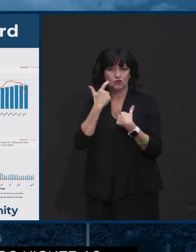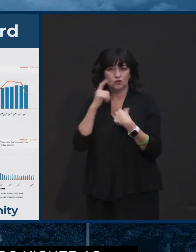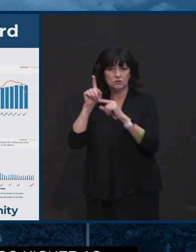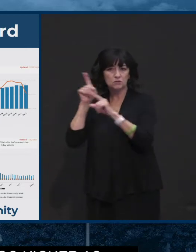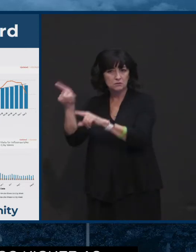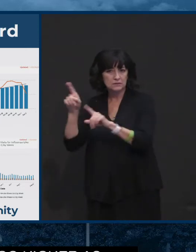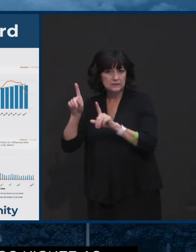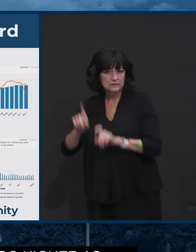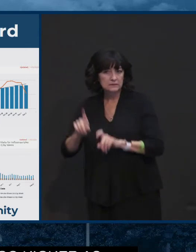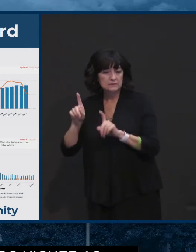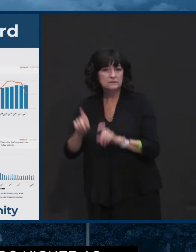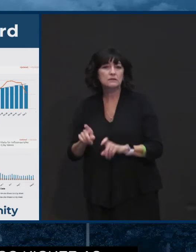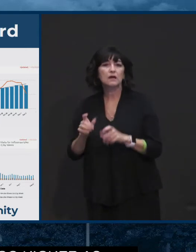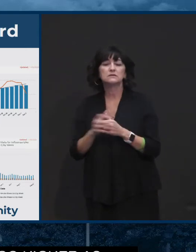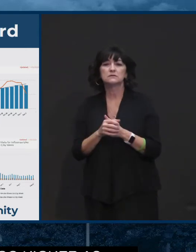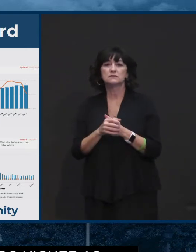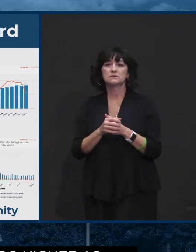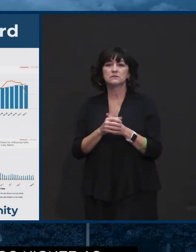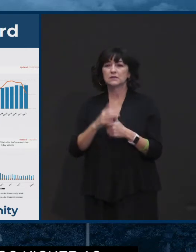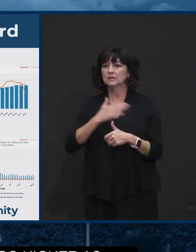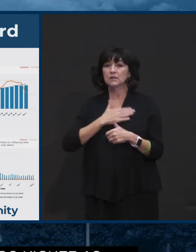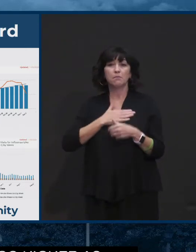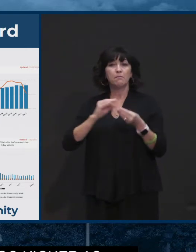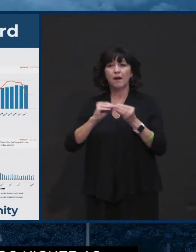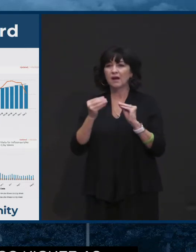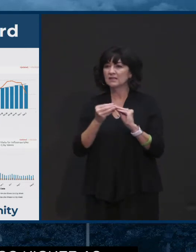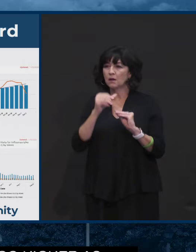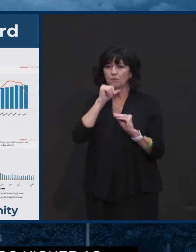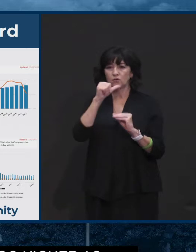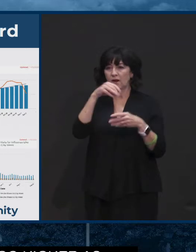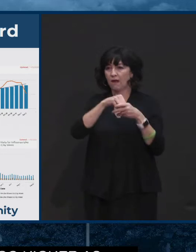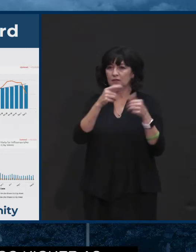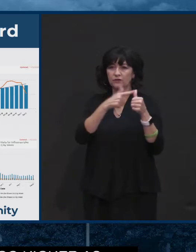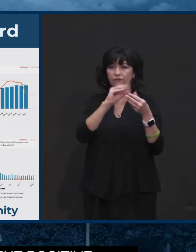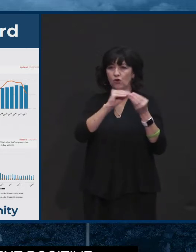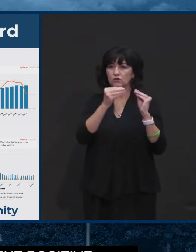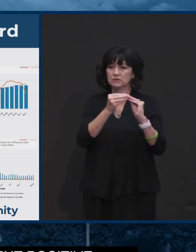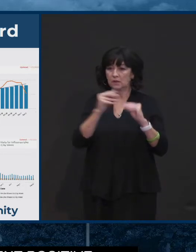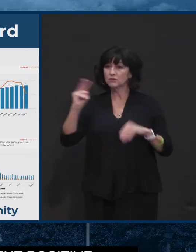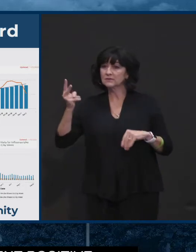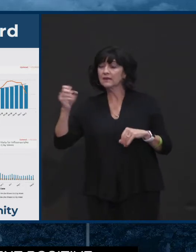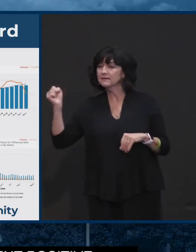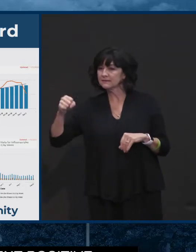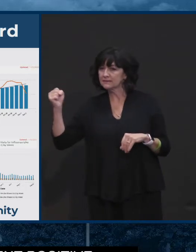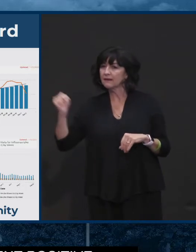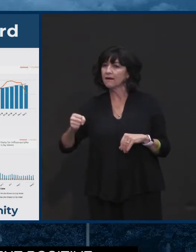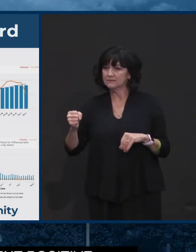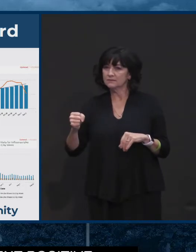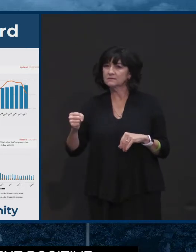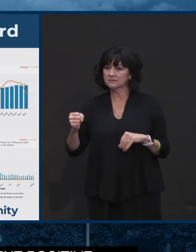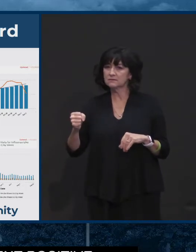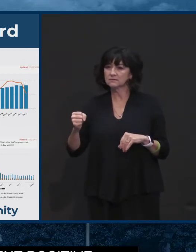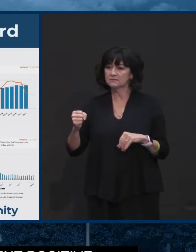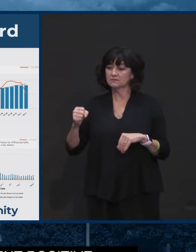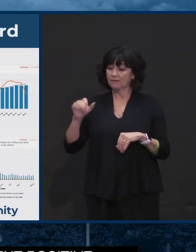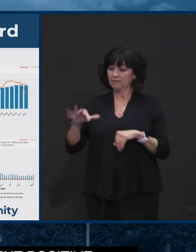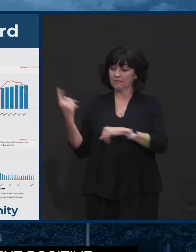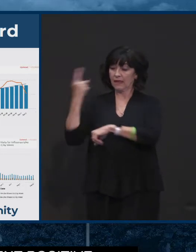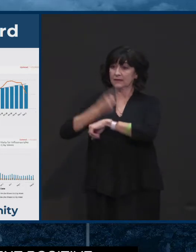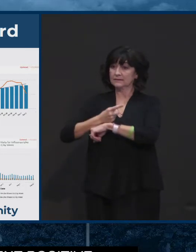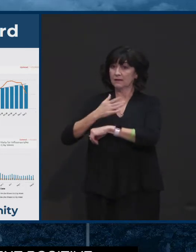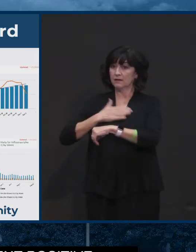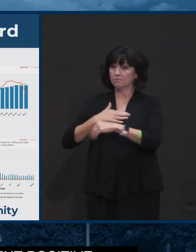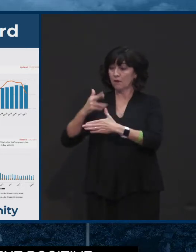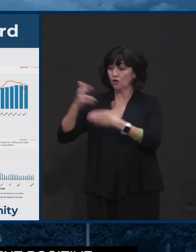ago, and my number is not in the first graph, but it is in the second there on the day that test result came